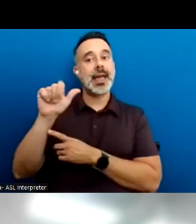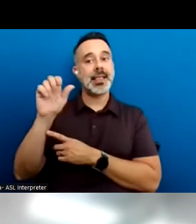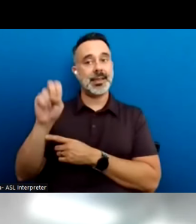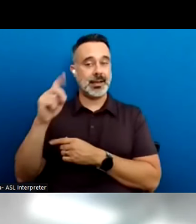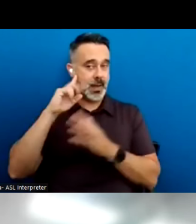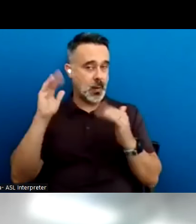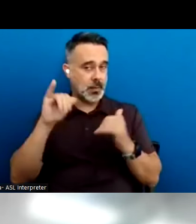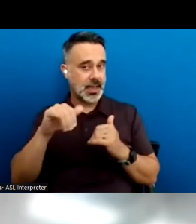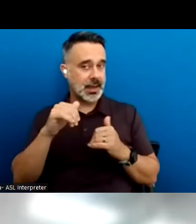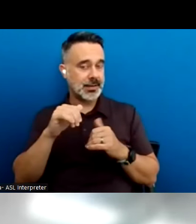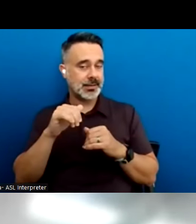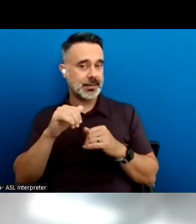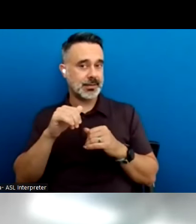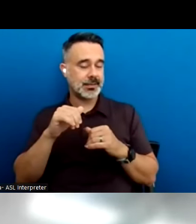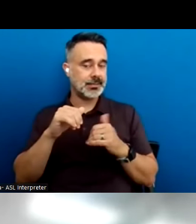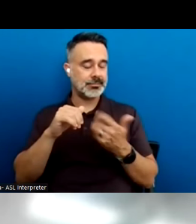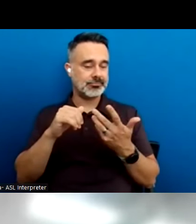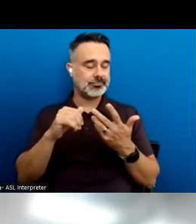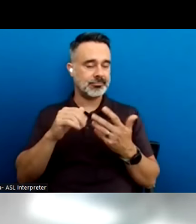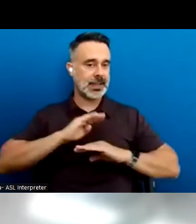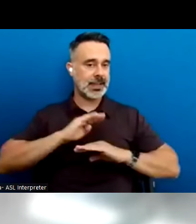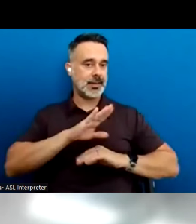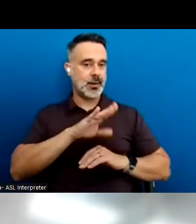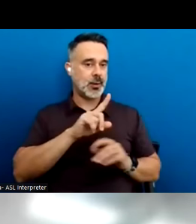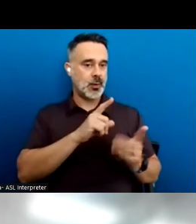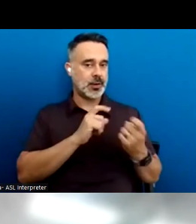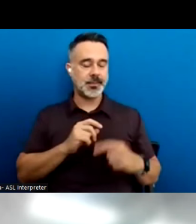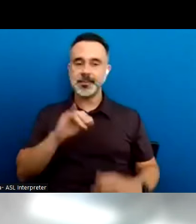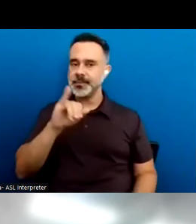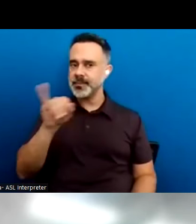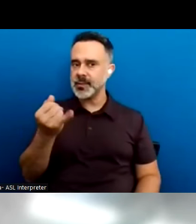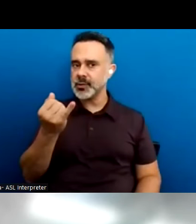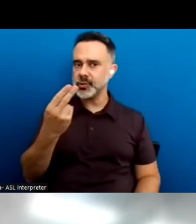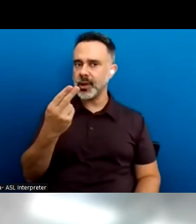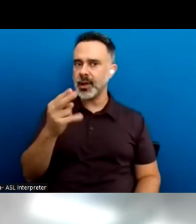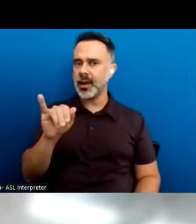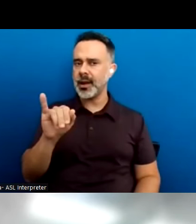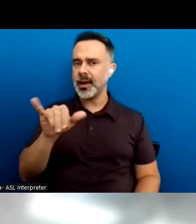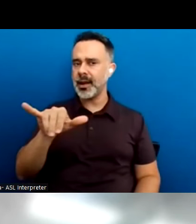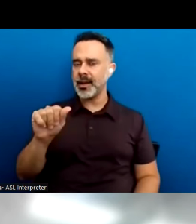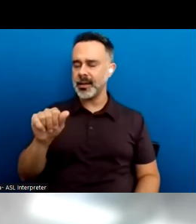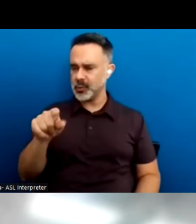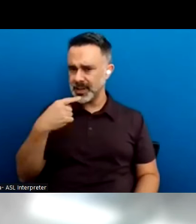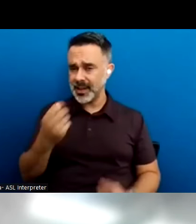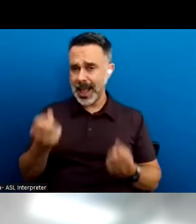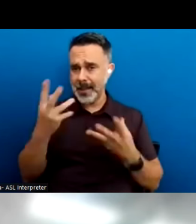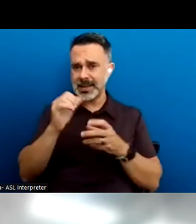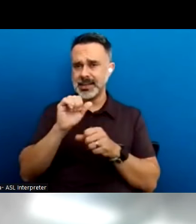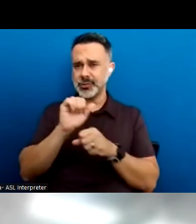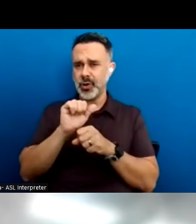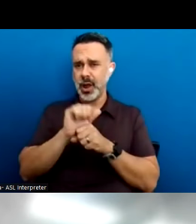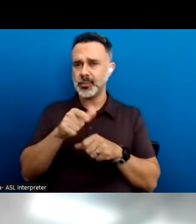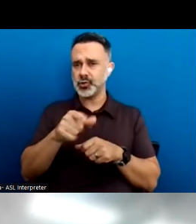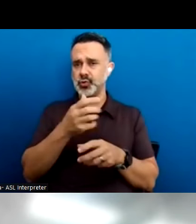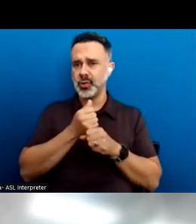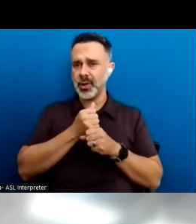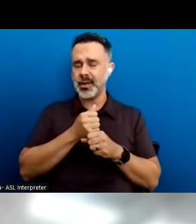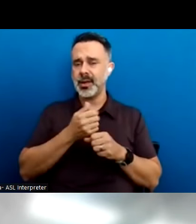answers your question. So Jaya, you said you had how many jobs after graduating and exiting